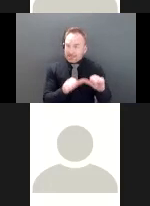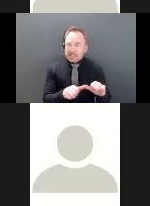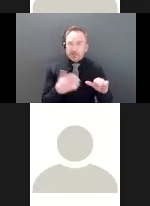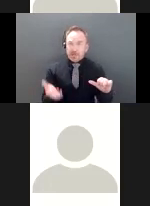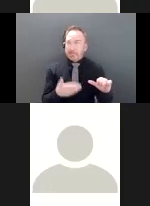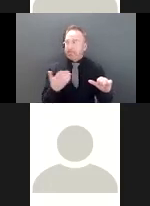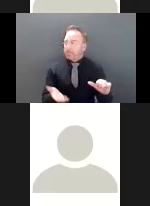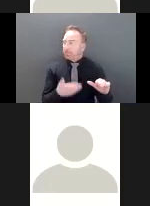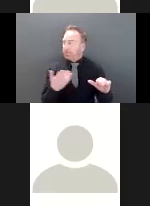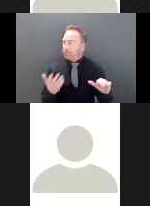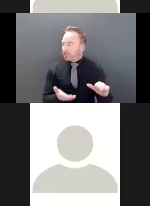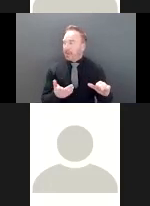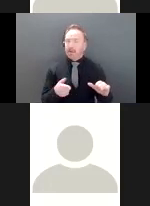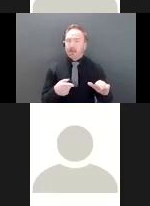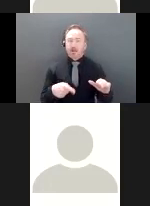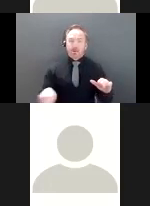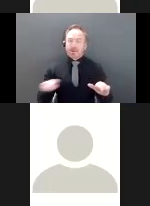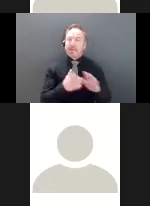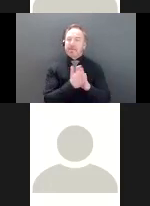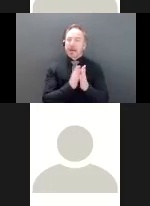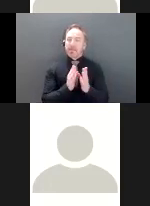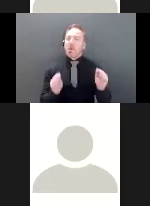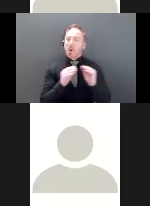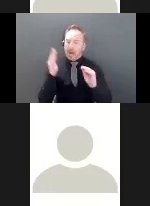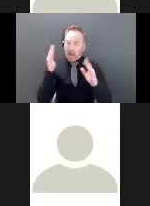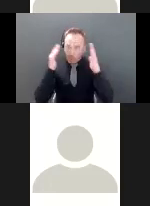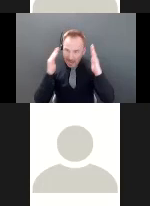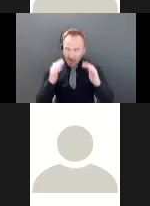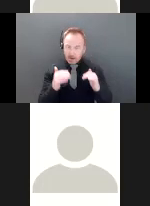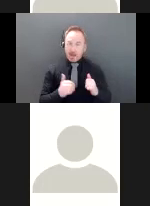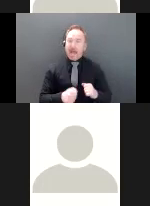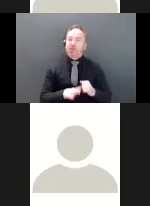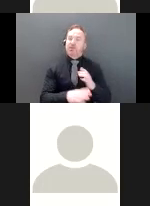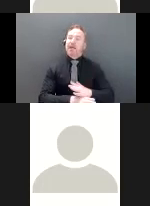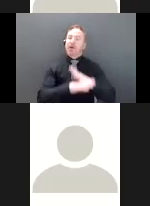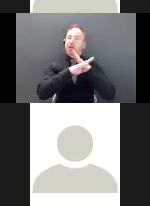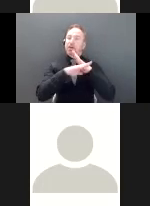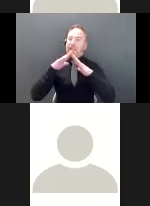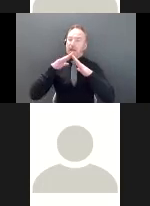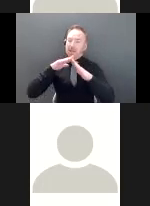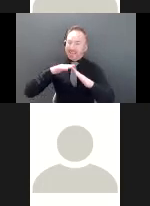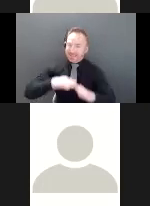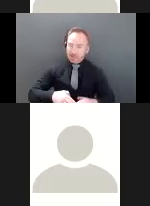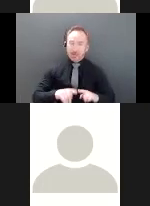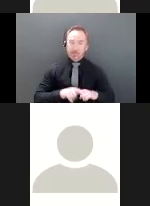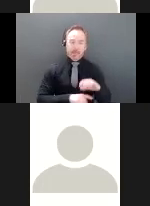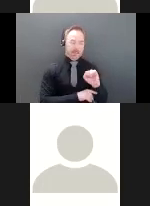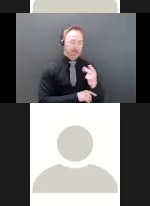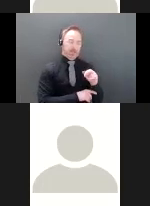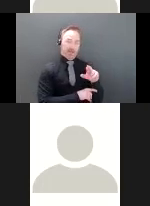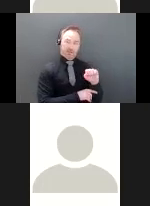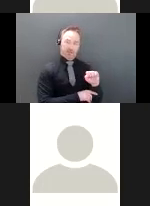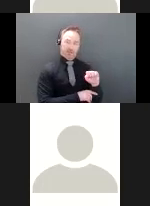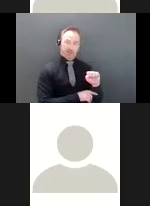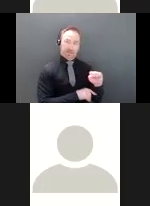to be made aware of and addressed. But there are definitely barriers to that, especially in shelters that are operated out of heritage